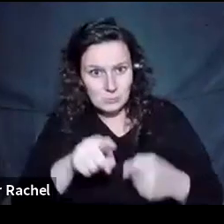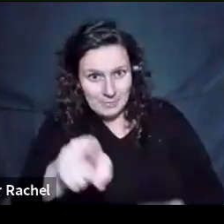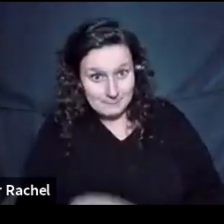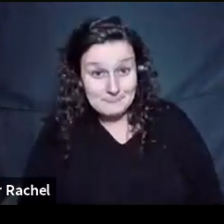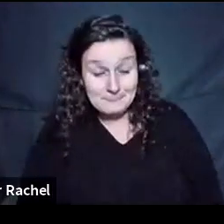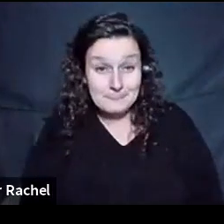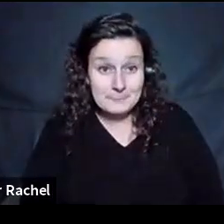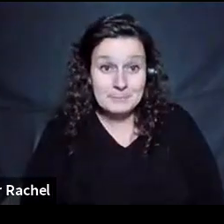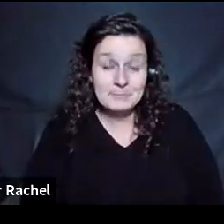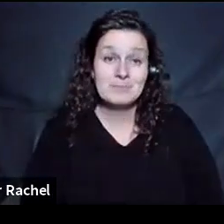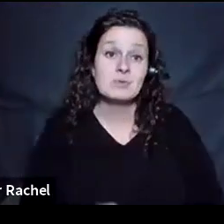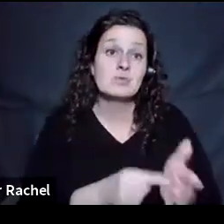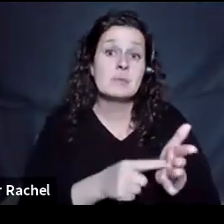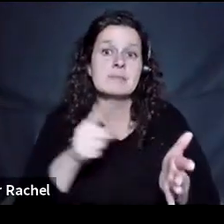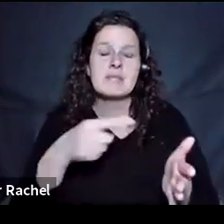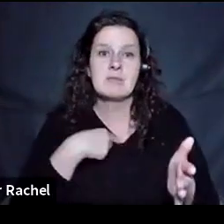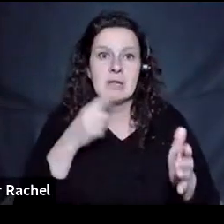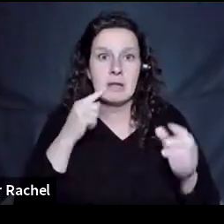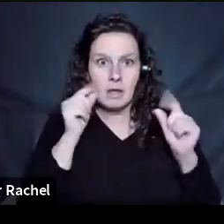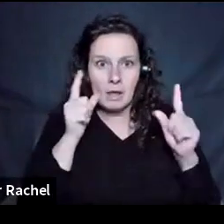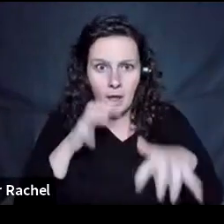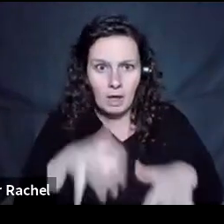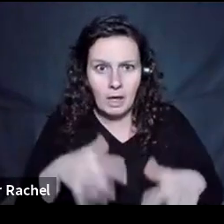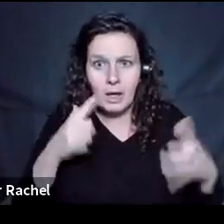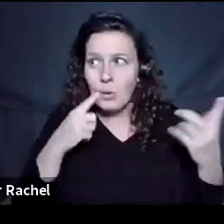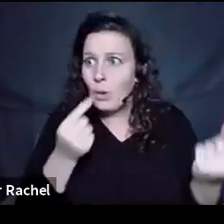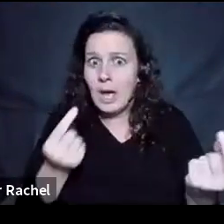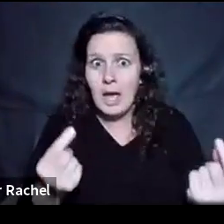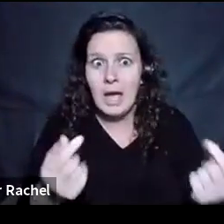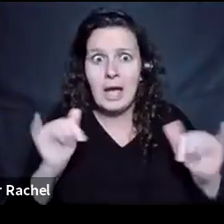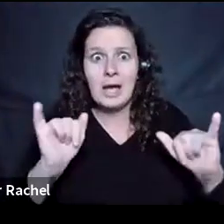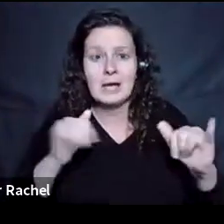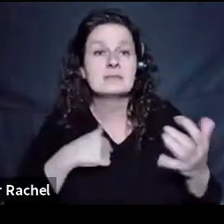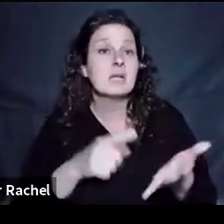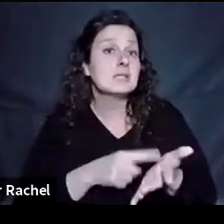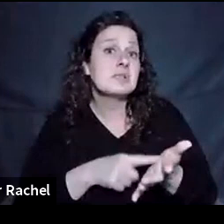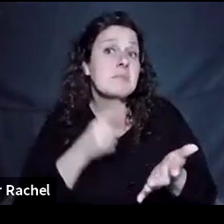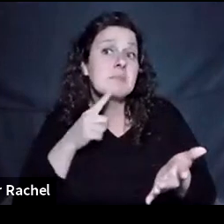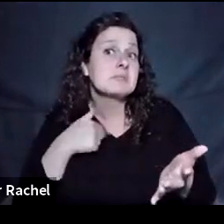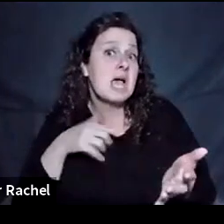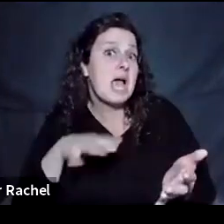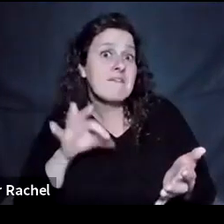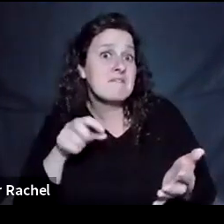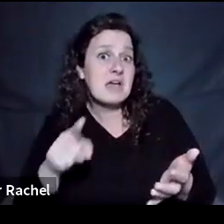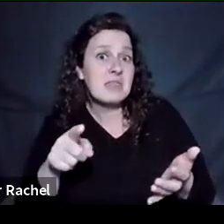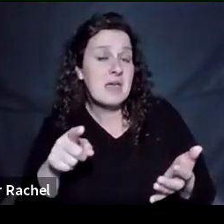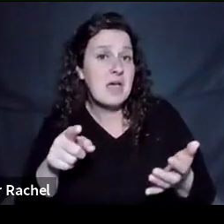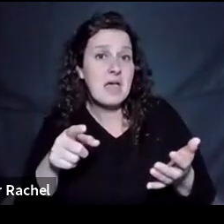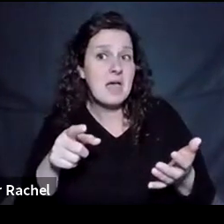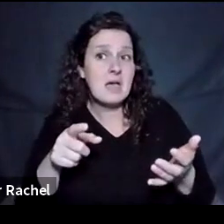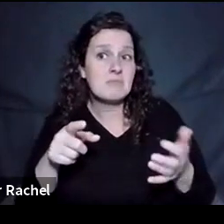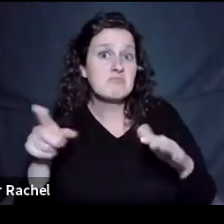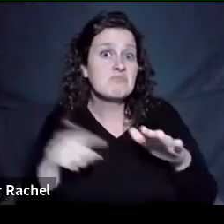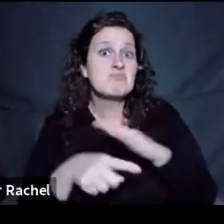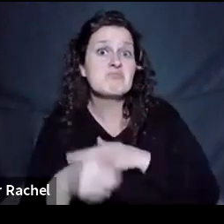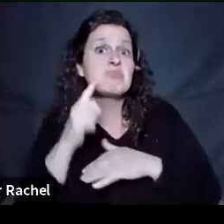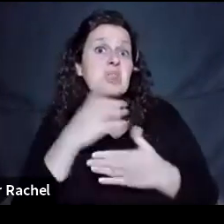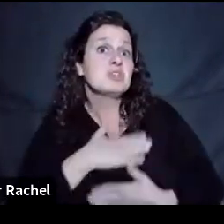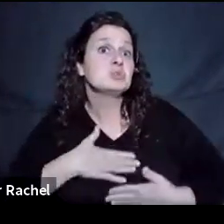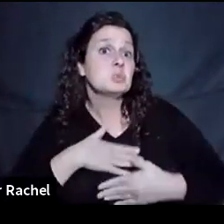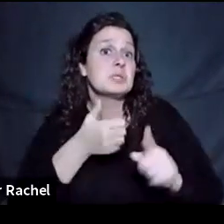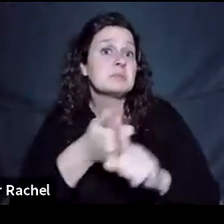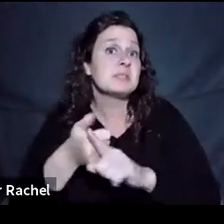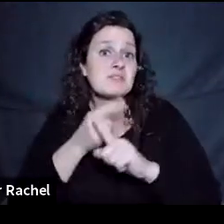And sometimes they get really surprised and shocked right away. And sometimes I find them, they run in and they are enjoying themselves